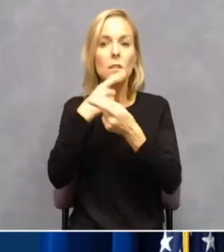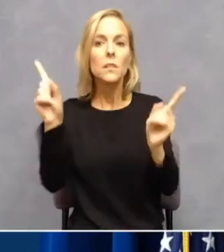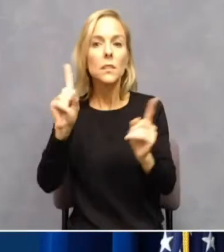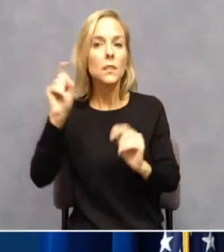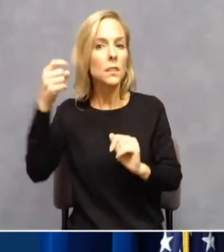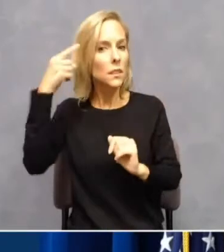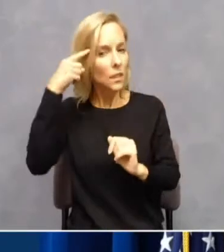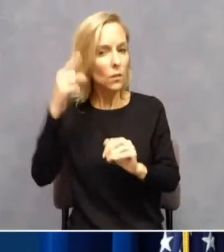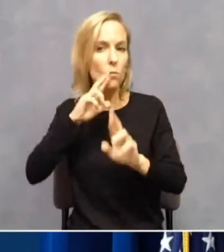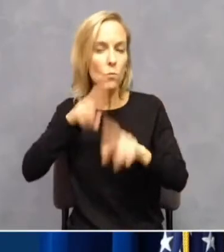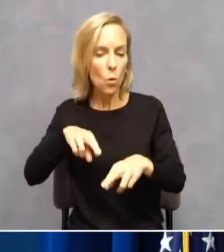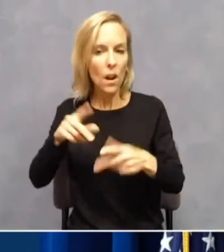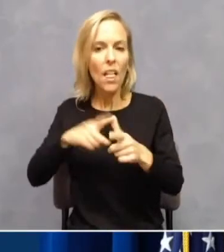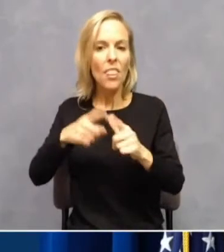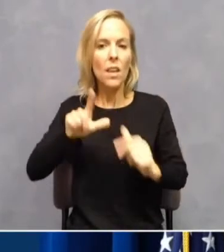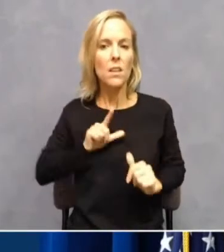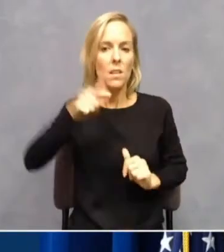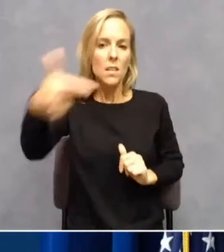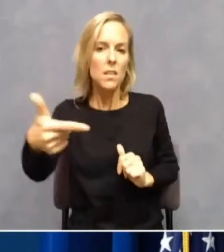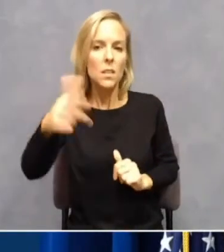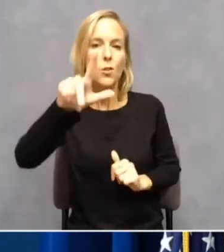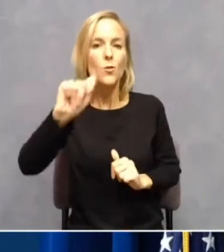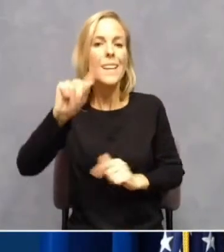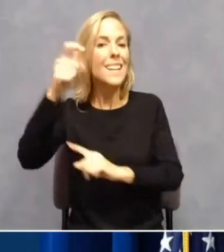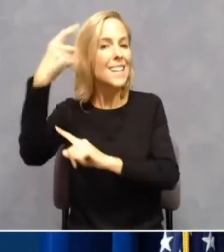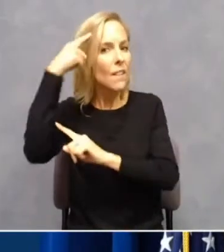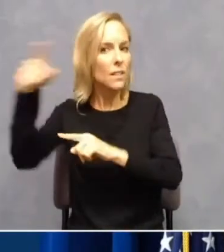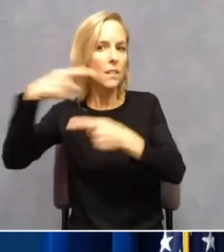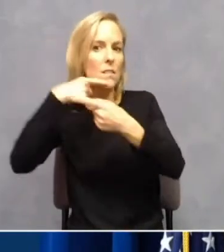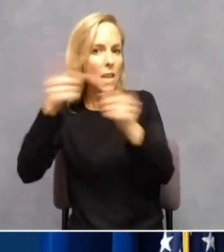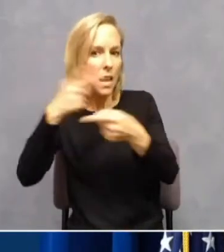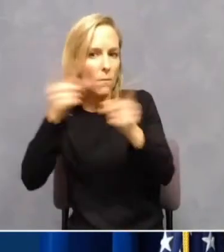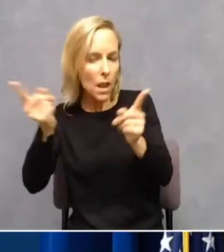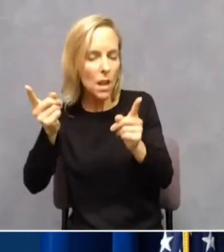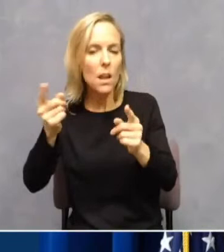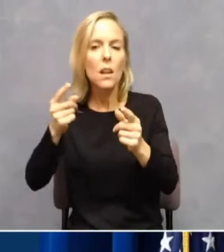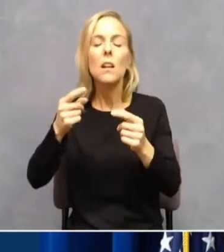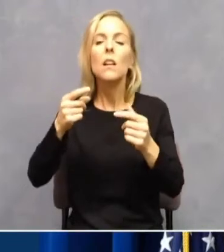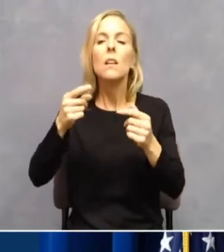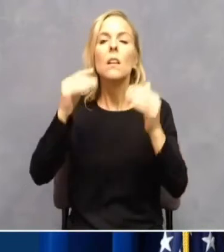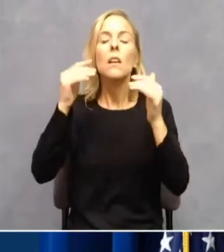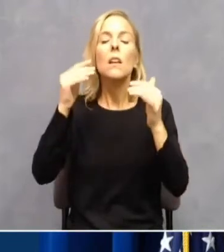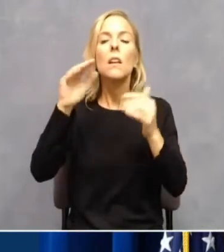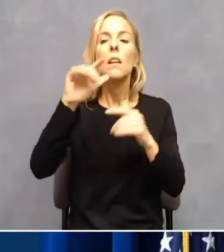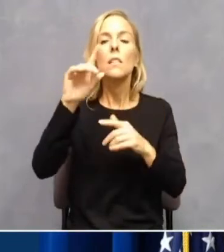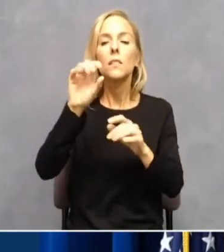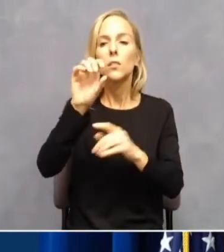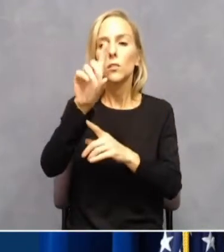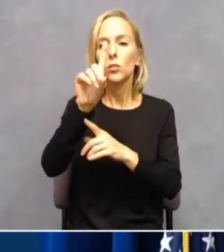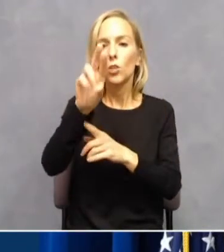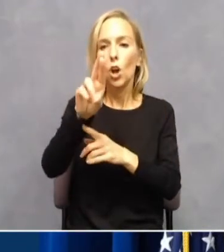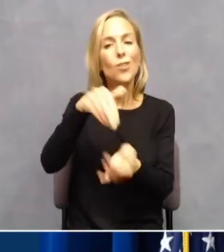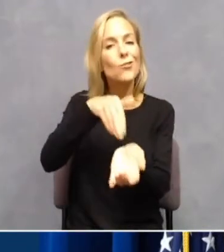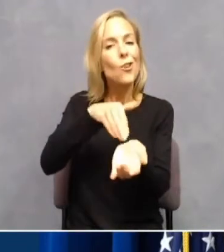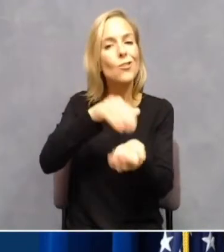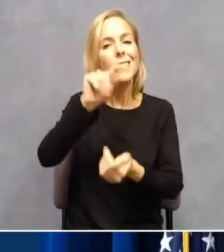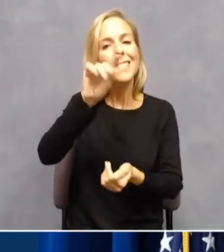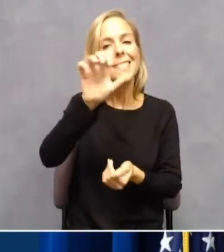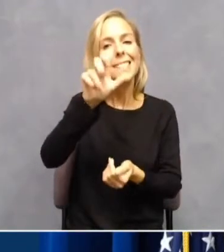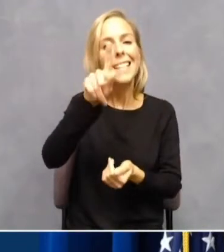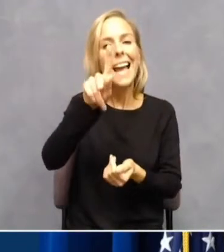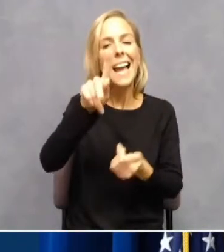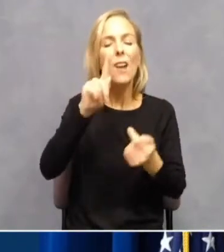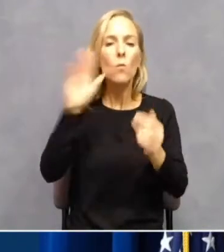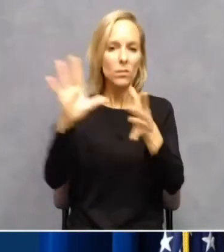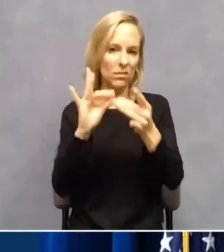for a couple of important announcements. And then Dr. Stack has a separate report, and we'll continue to answer questions about how we're